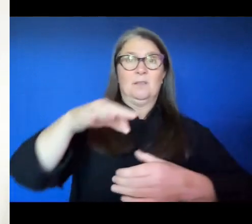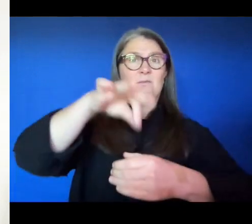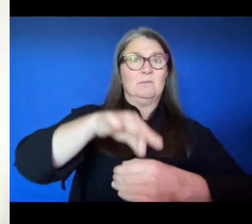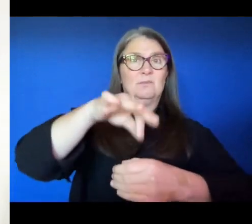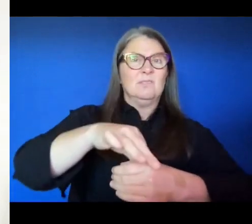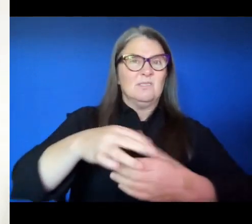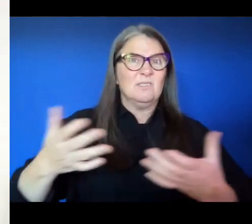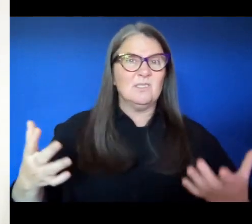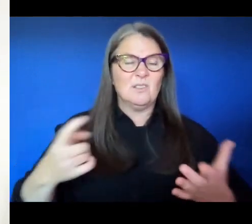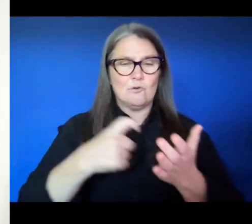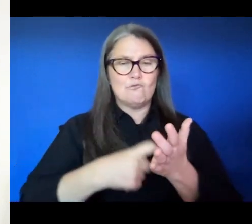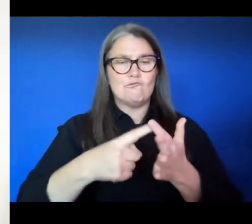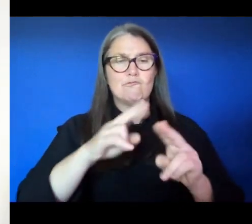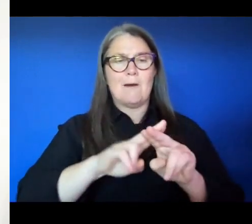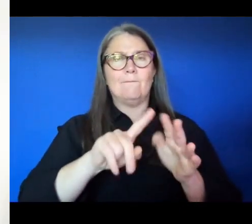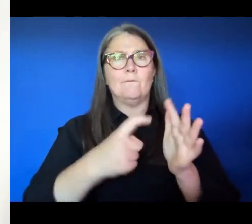aligning